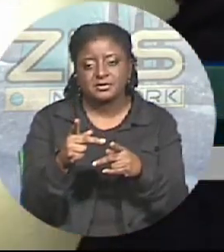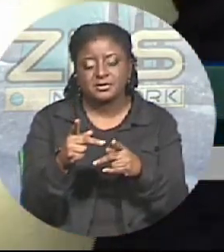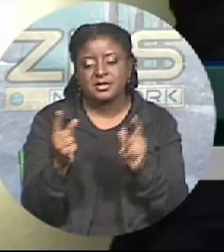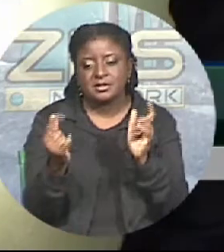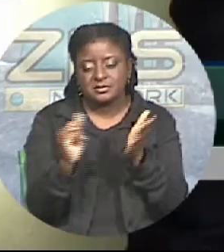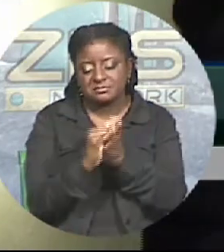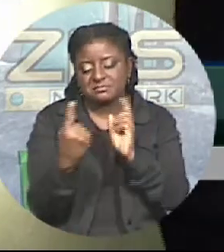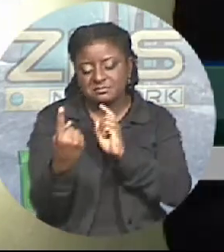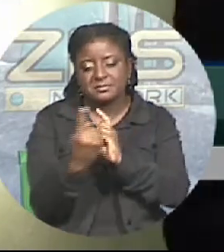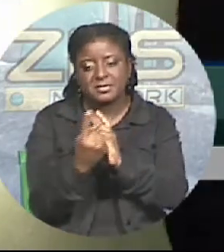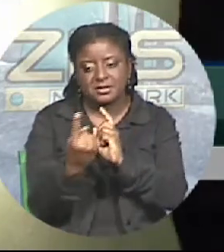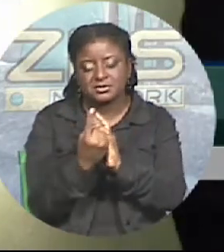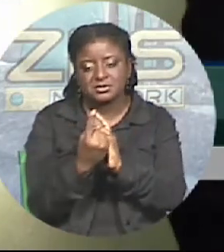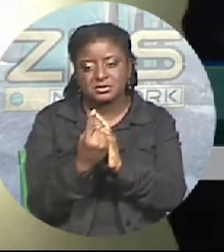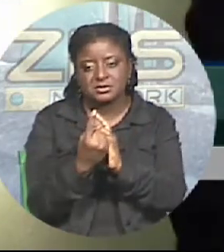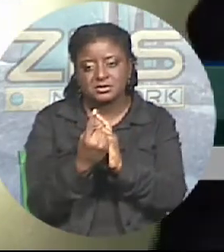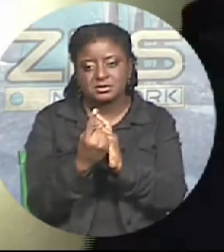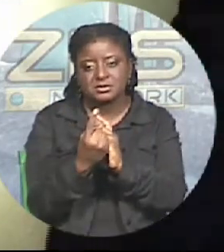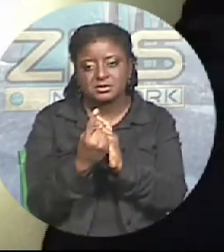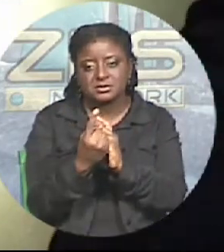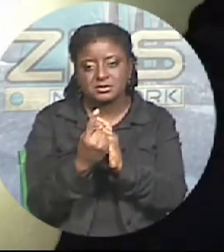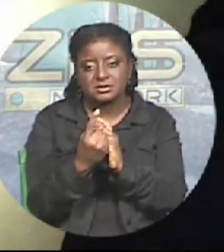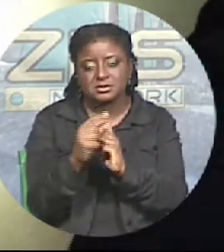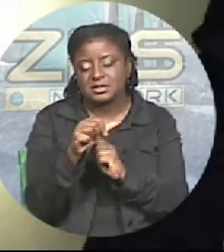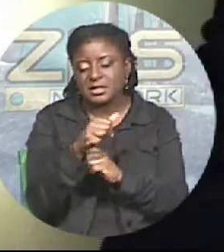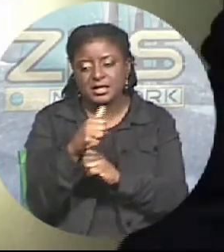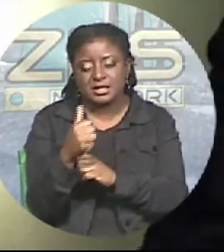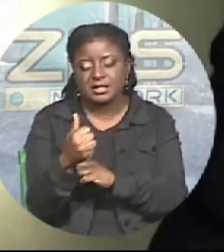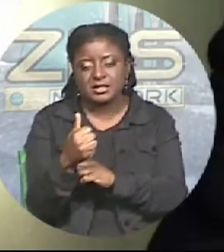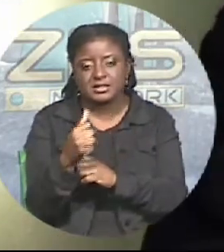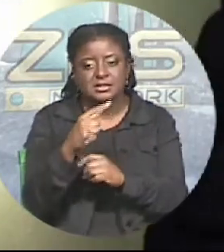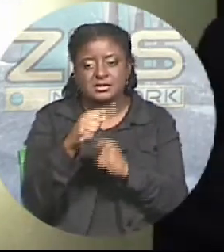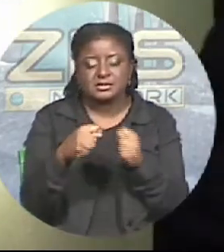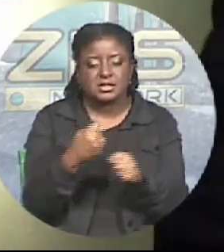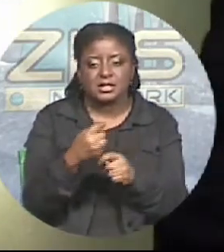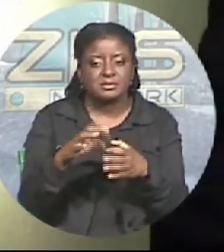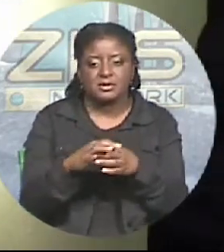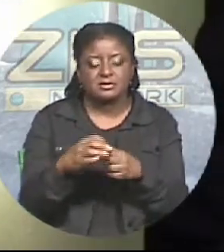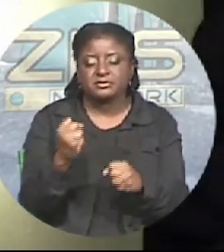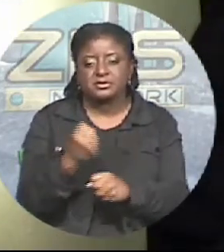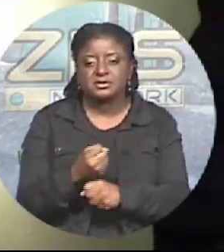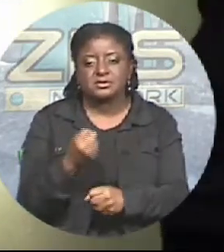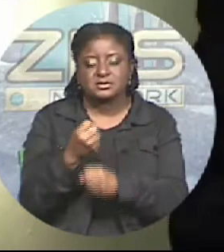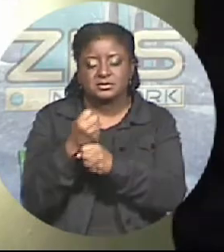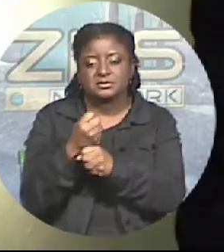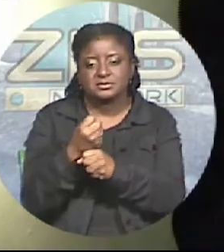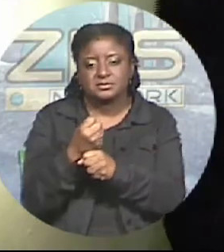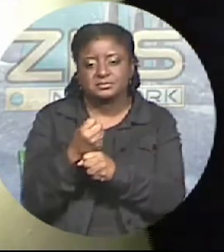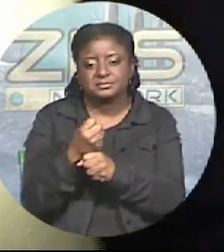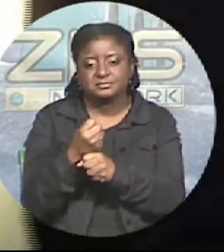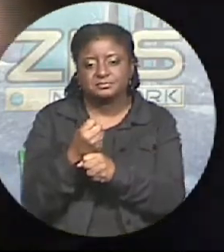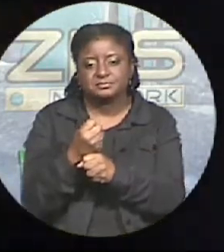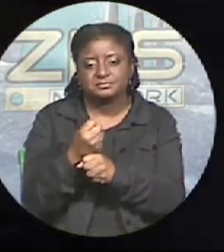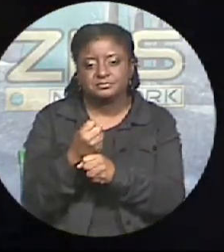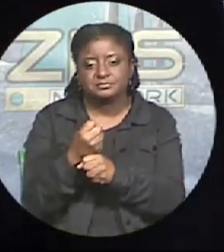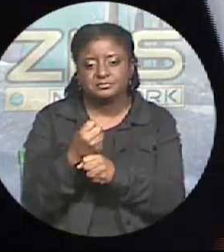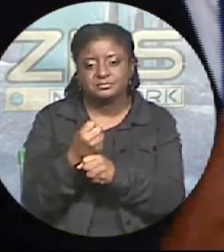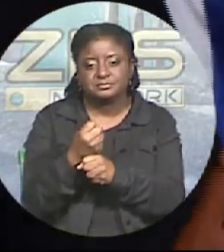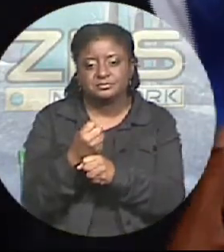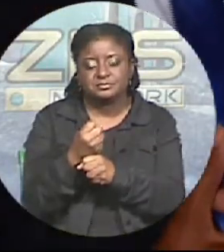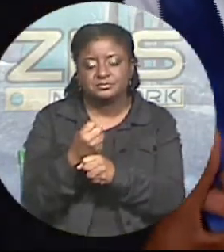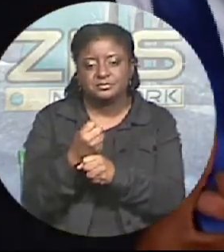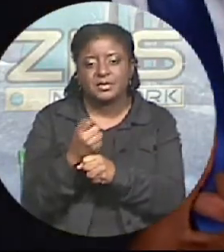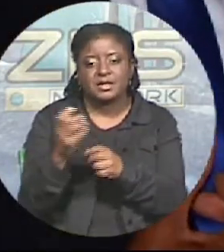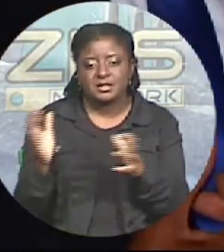proportionately any type of such subsidization. In other words, an incentive is to get